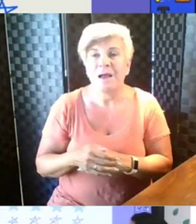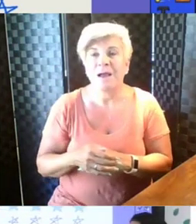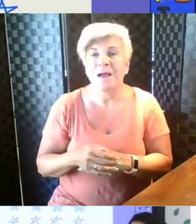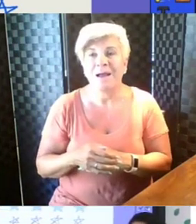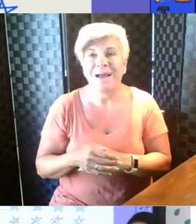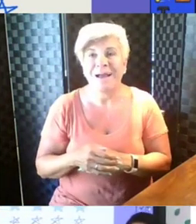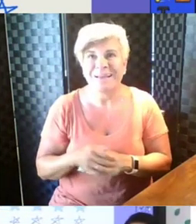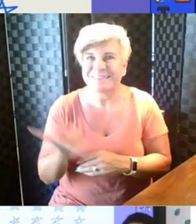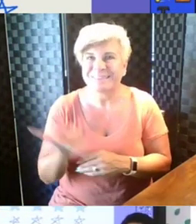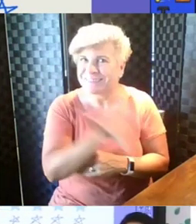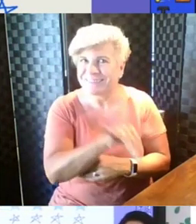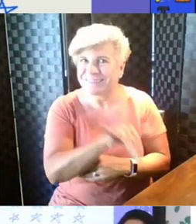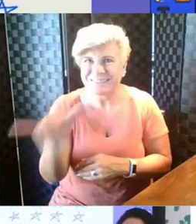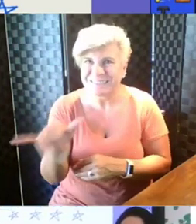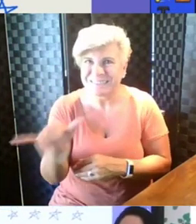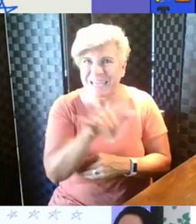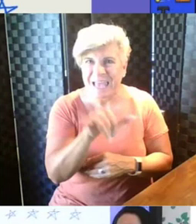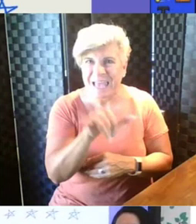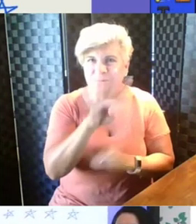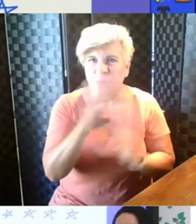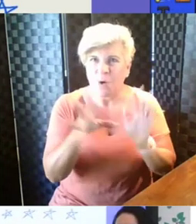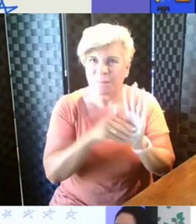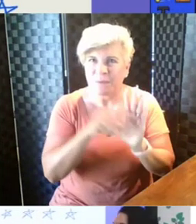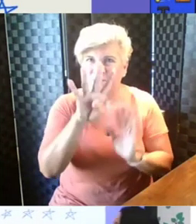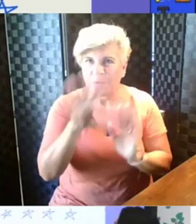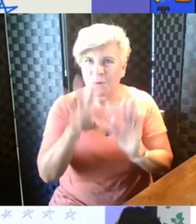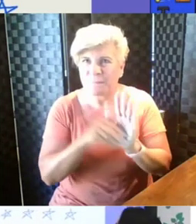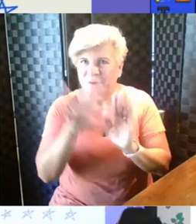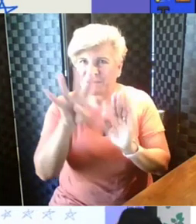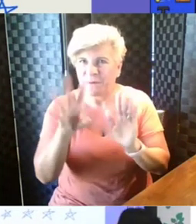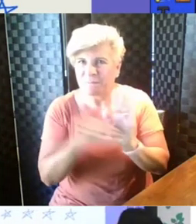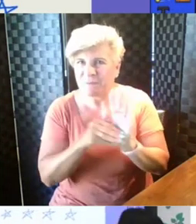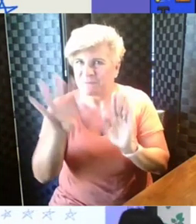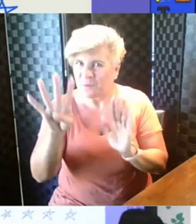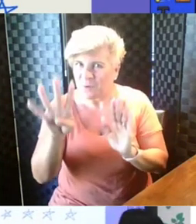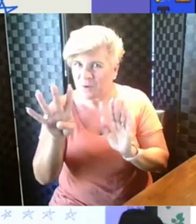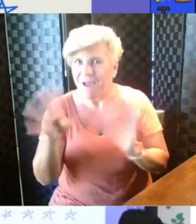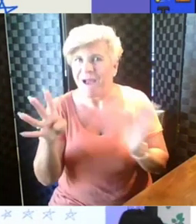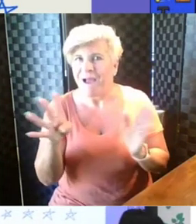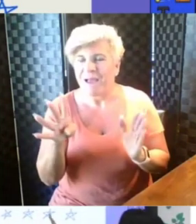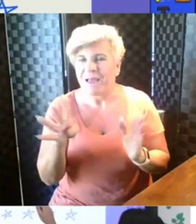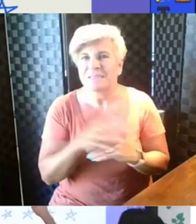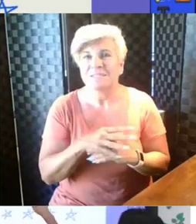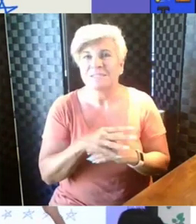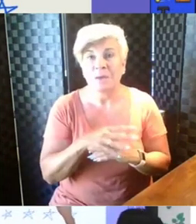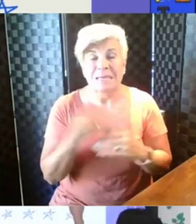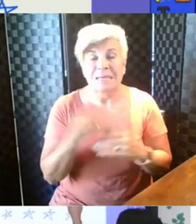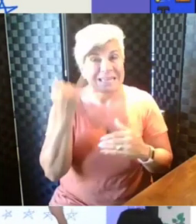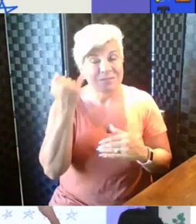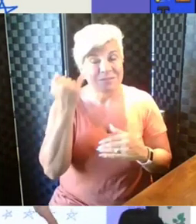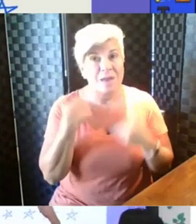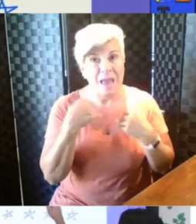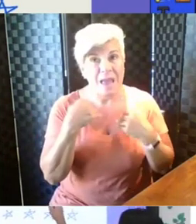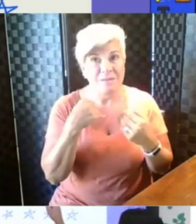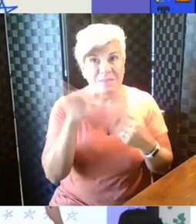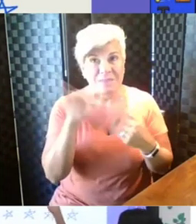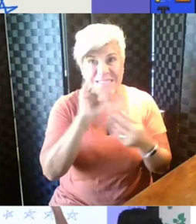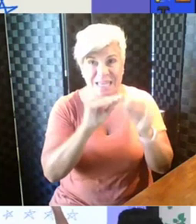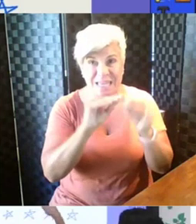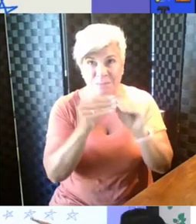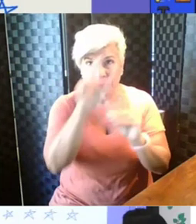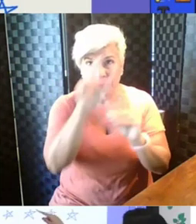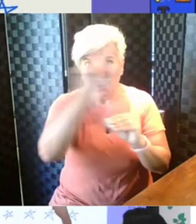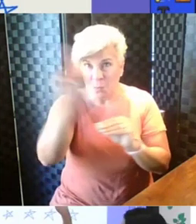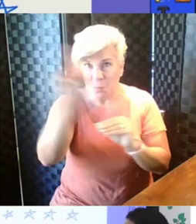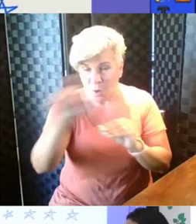4 plus 4 plus 4 plus 4, that's the same number sentence. So if you have an array that has the same number in each row